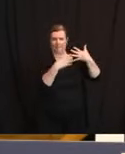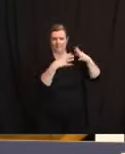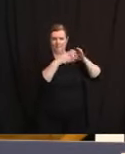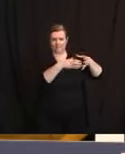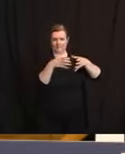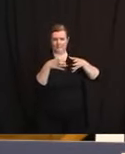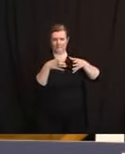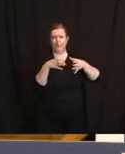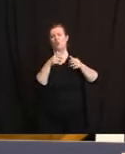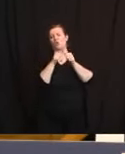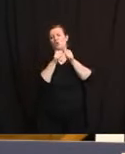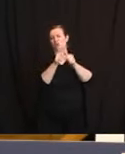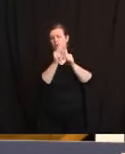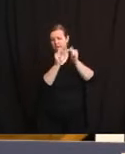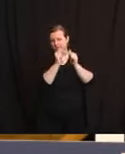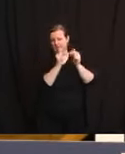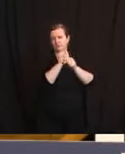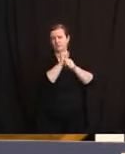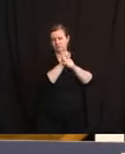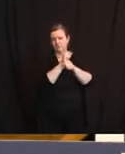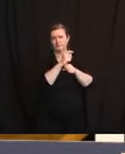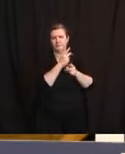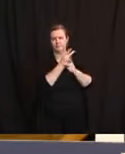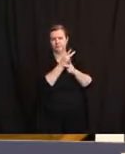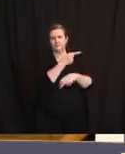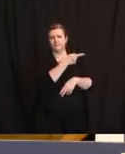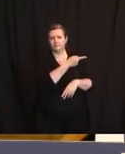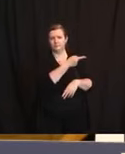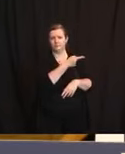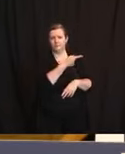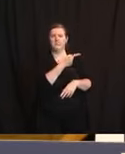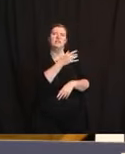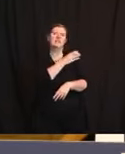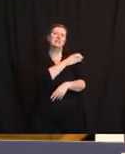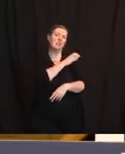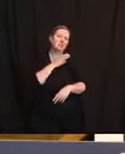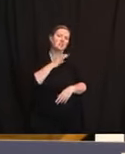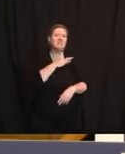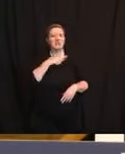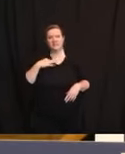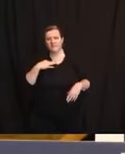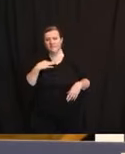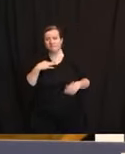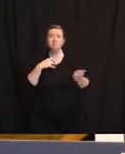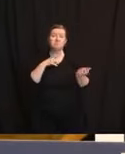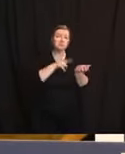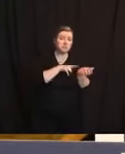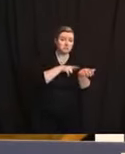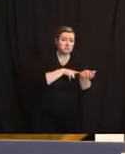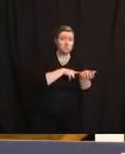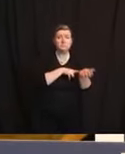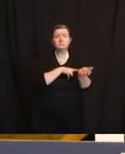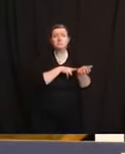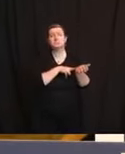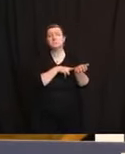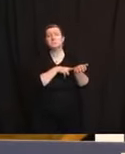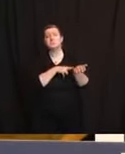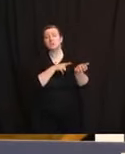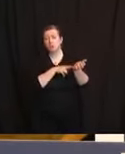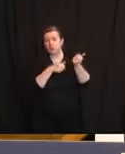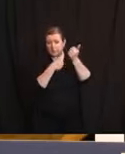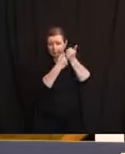teams will include clinical staff, nurses, and certified nursing assistants to provide additional staffing,